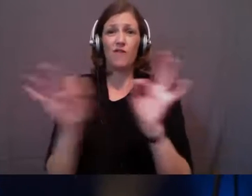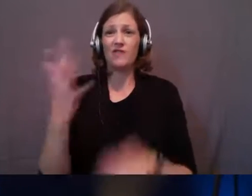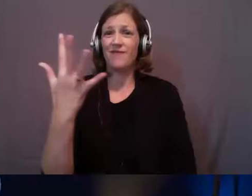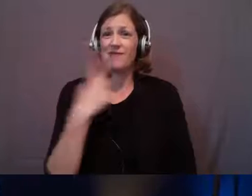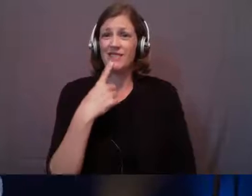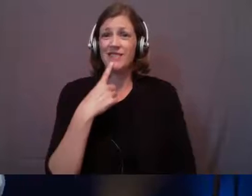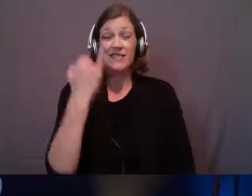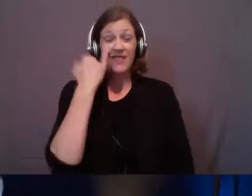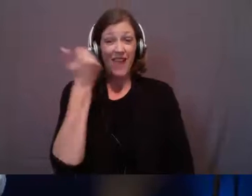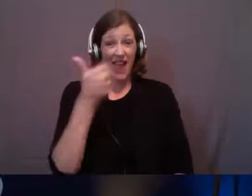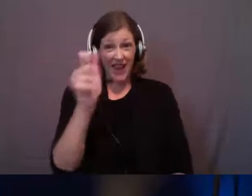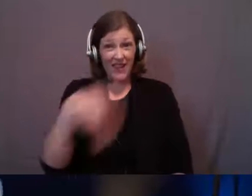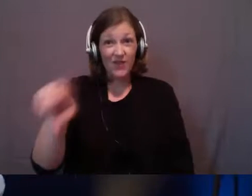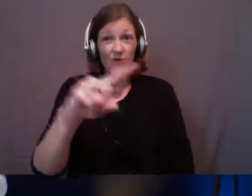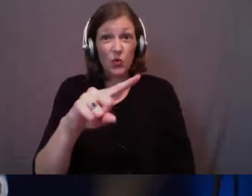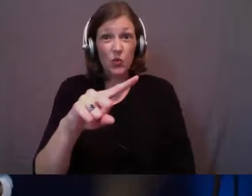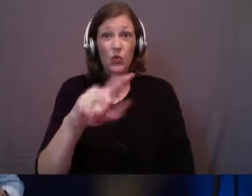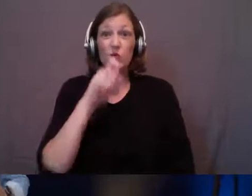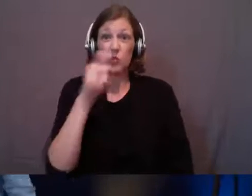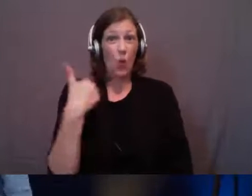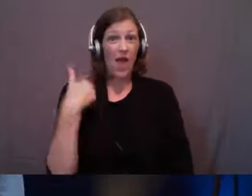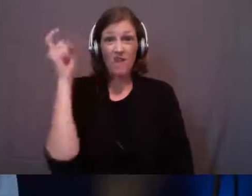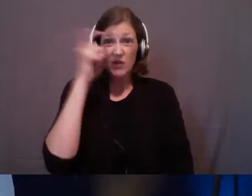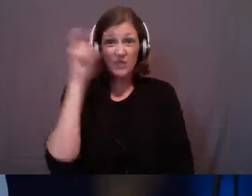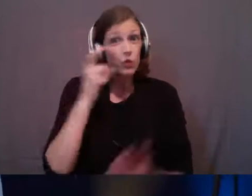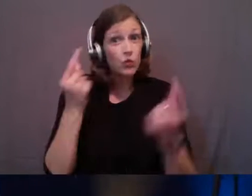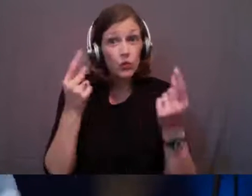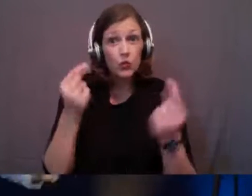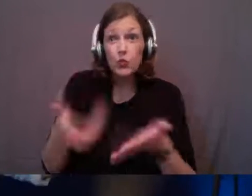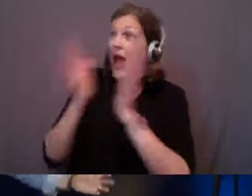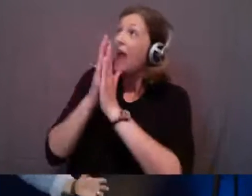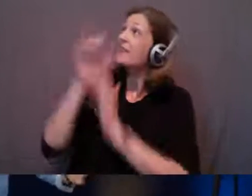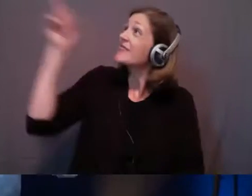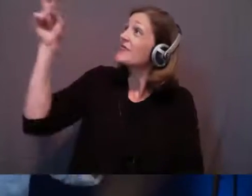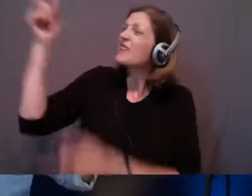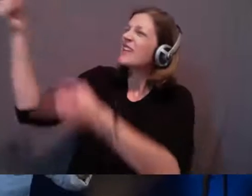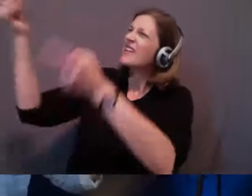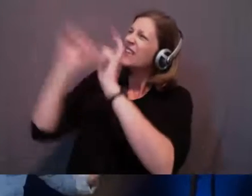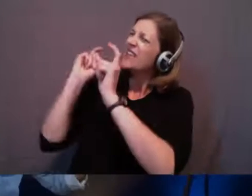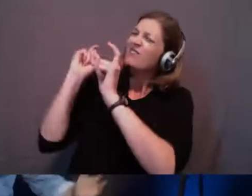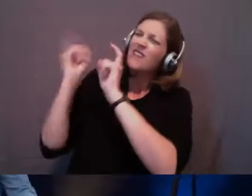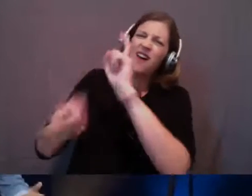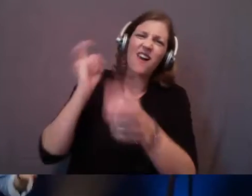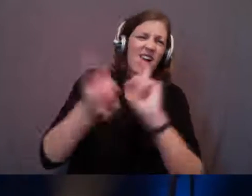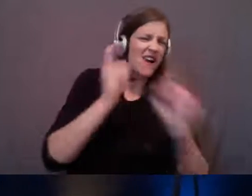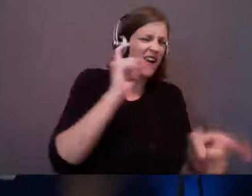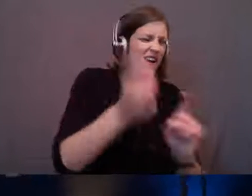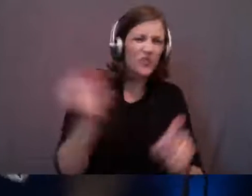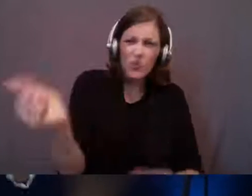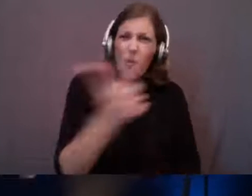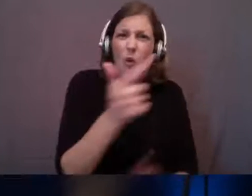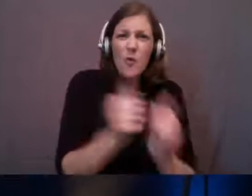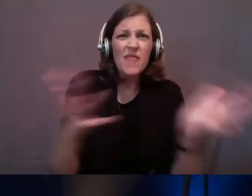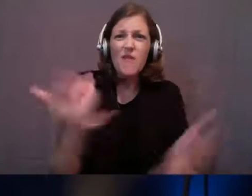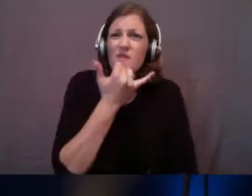if any of you lack wisdom, you should ask God, who gives generously to all without fault, and it will be given